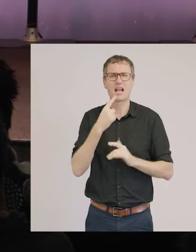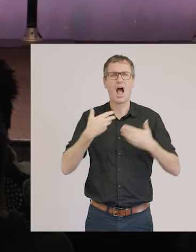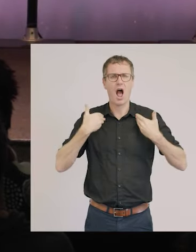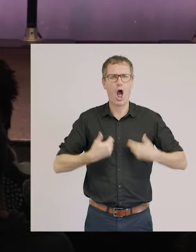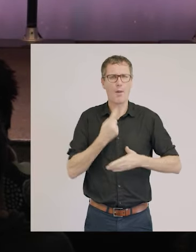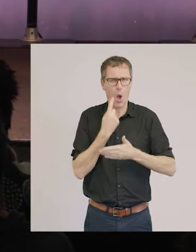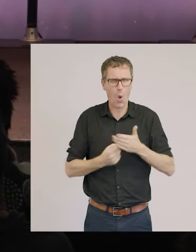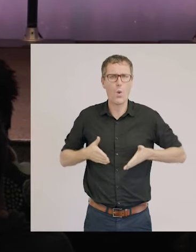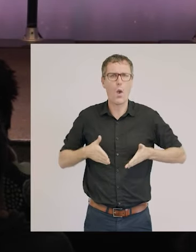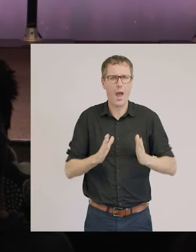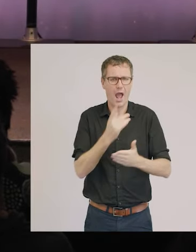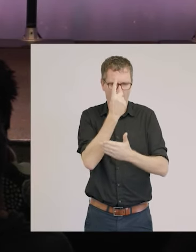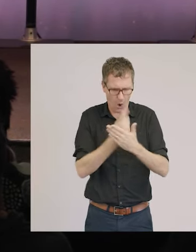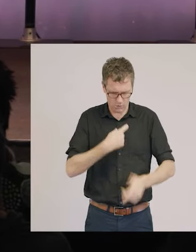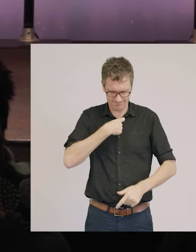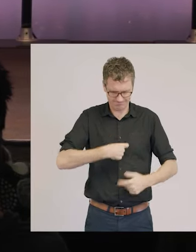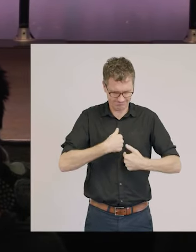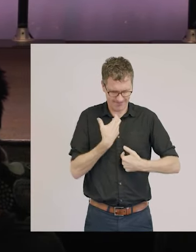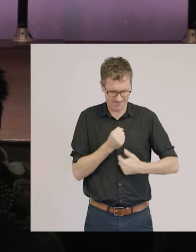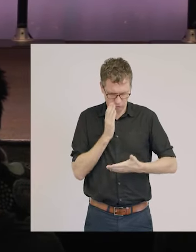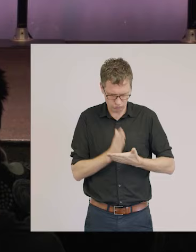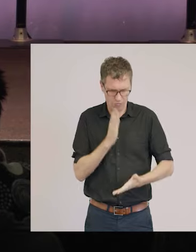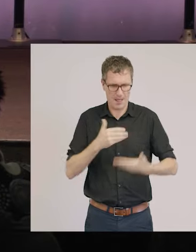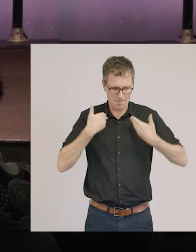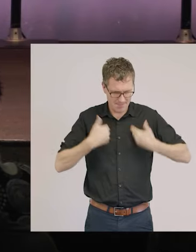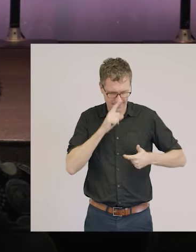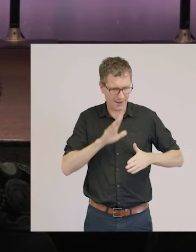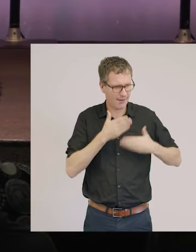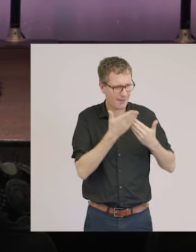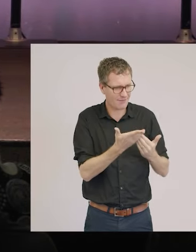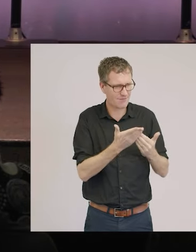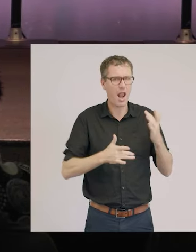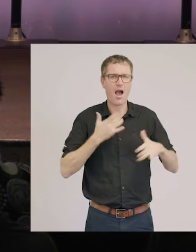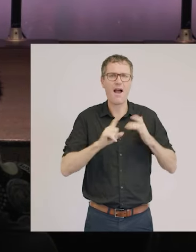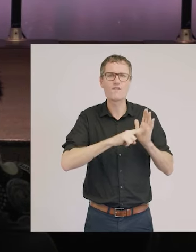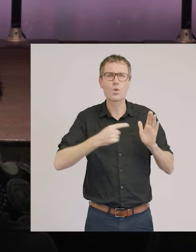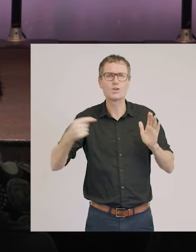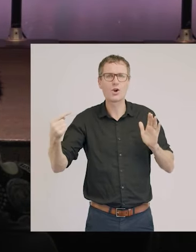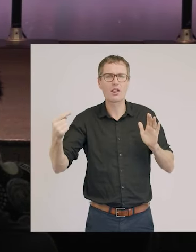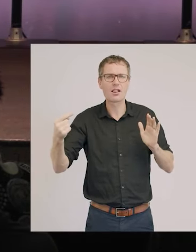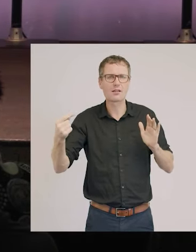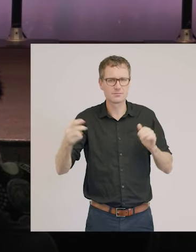understand. Jesus said, I'm the only way. I'm the only person who has the truth.